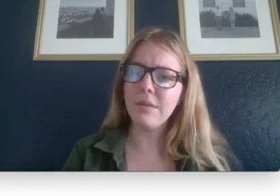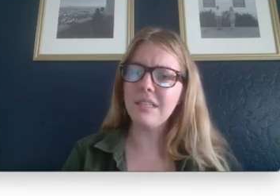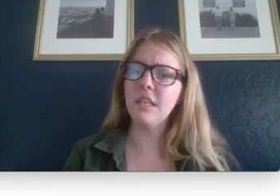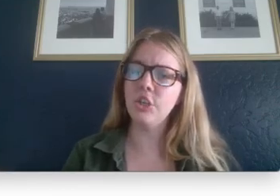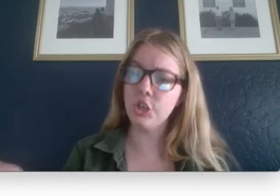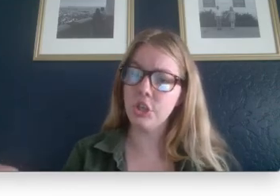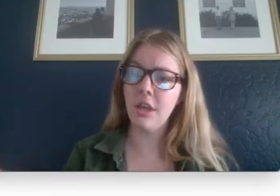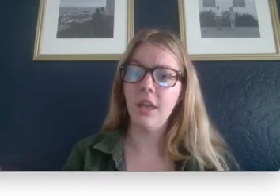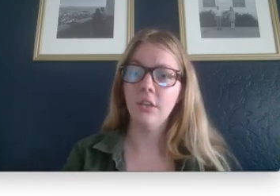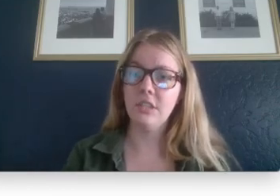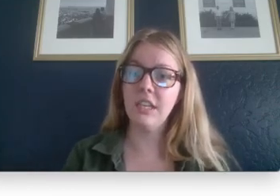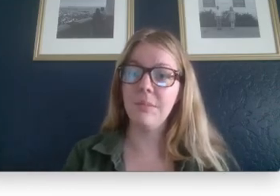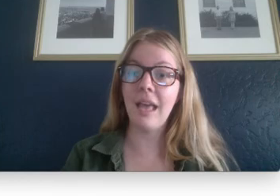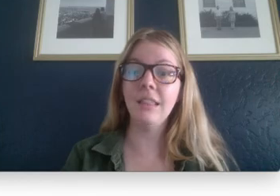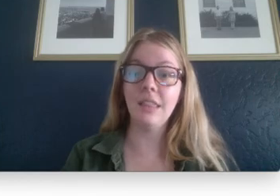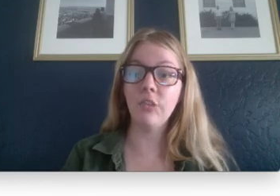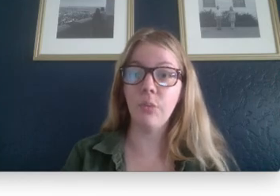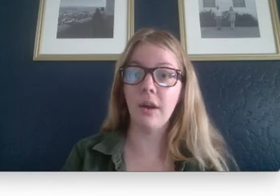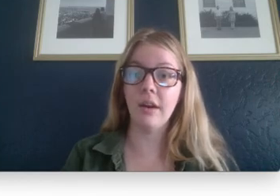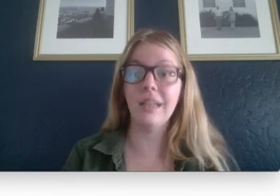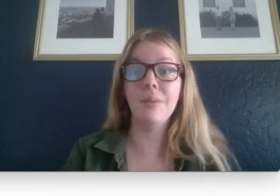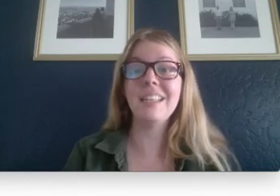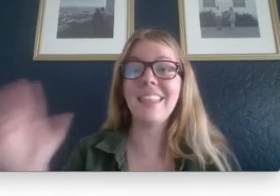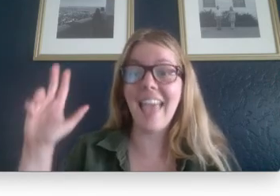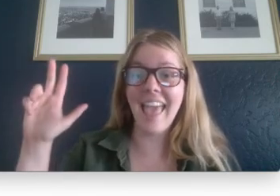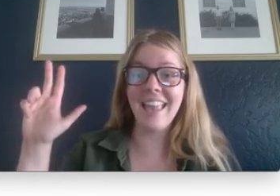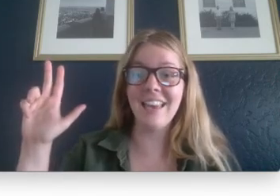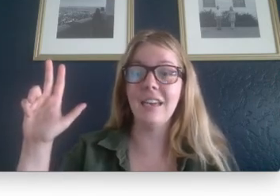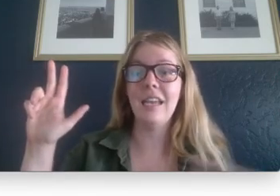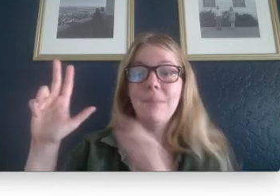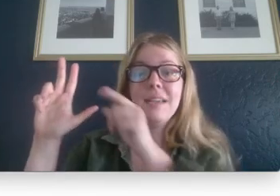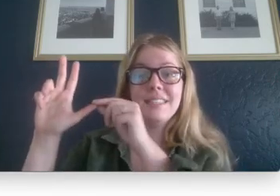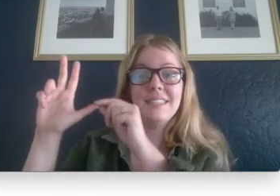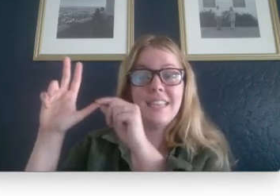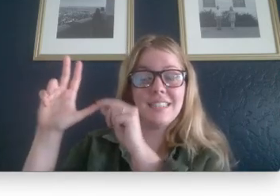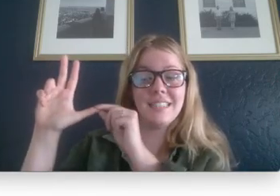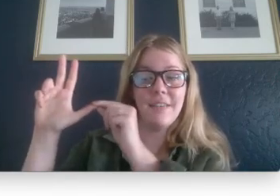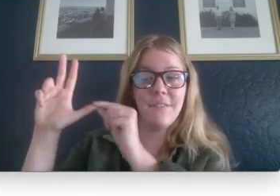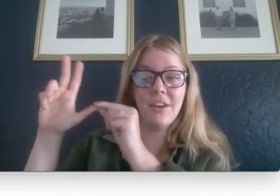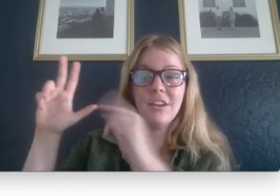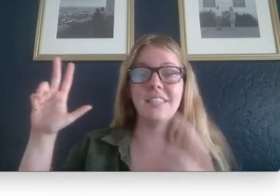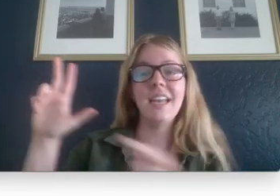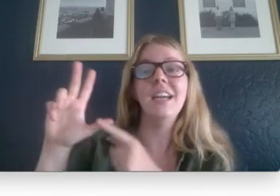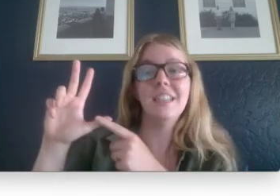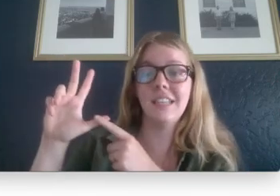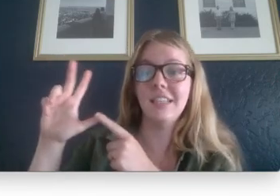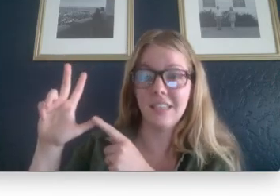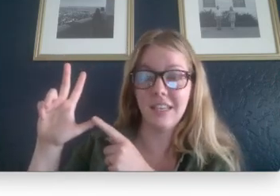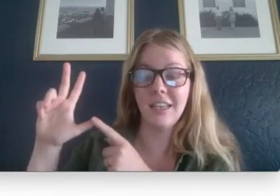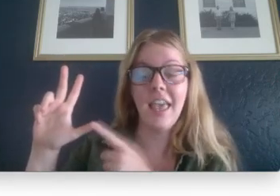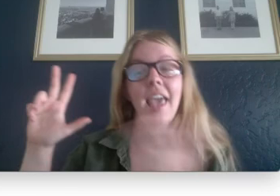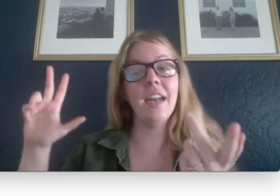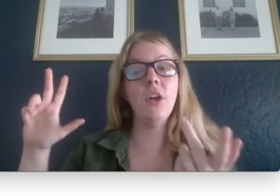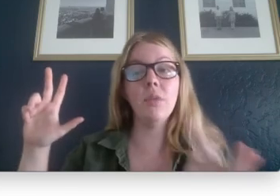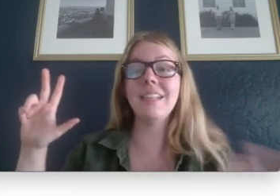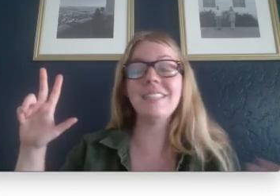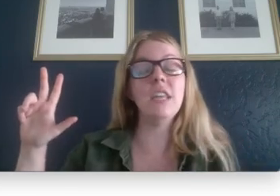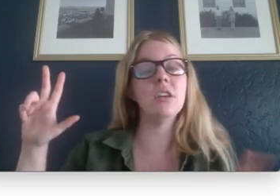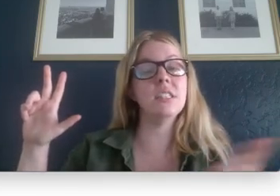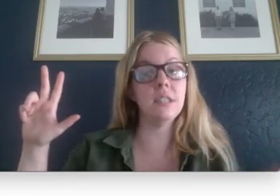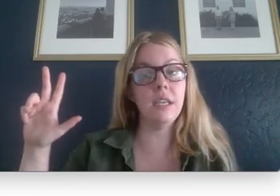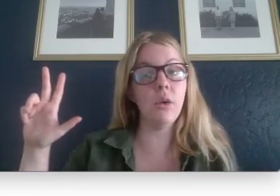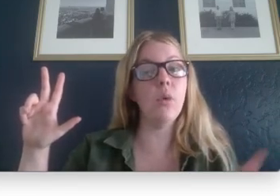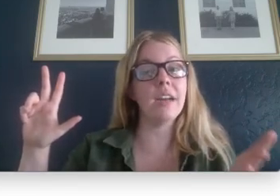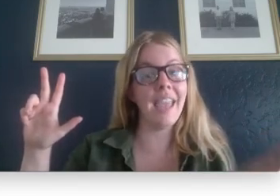Where was the sh team at this word? It was at the end because this finger said k, k, And I know that's